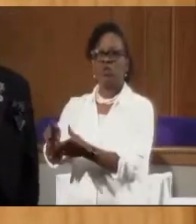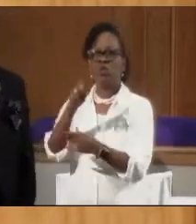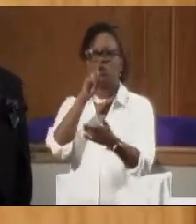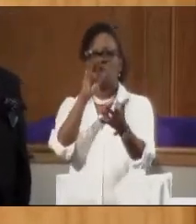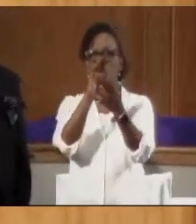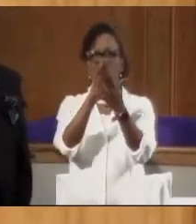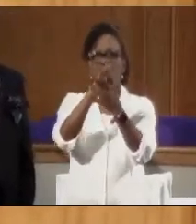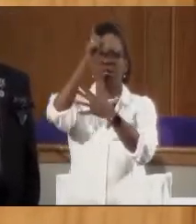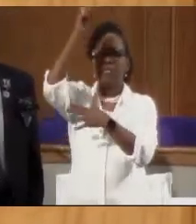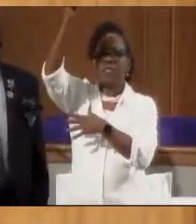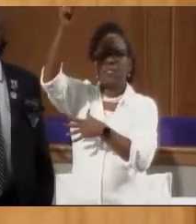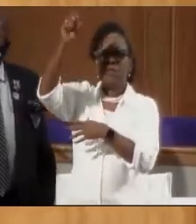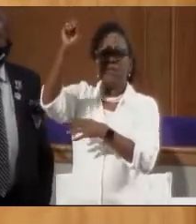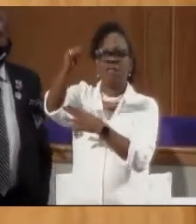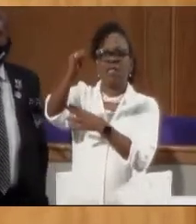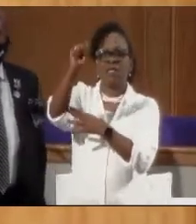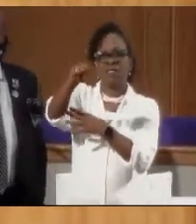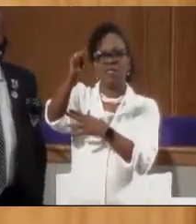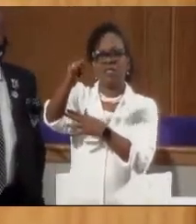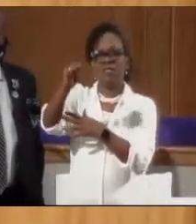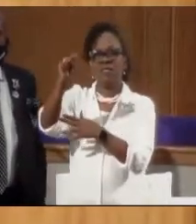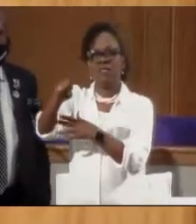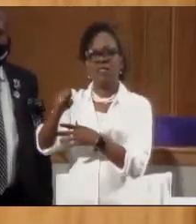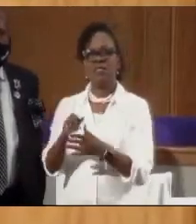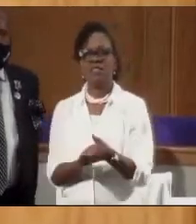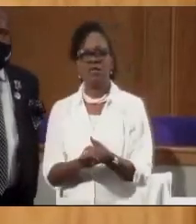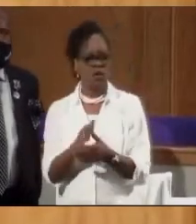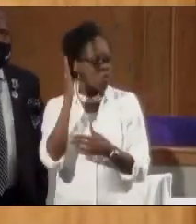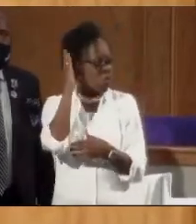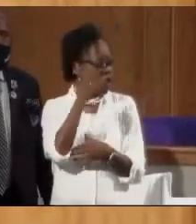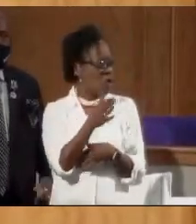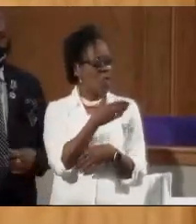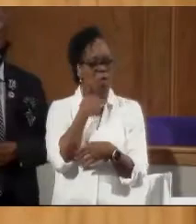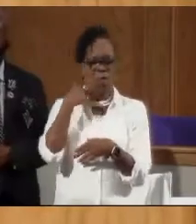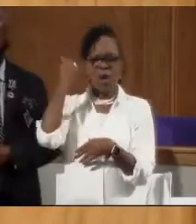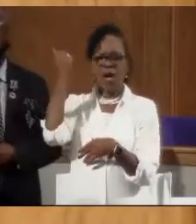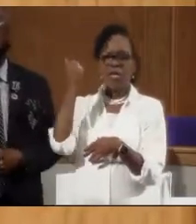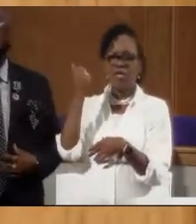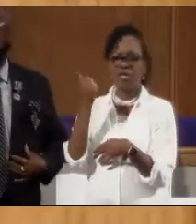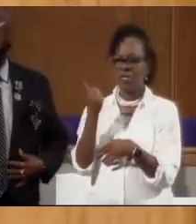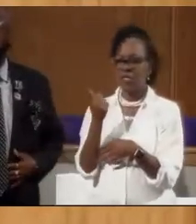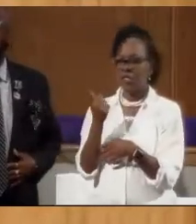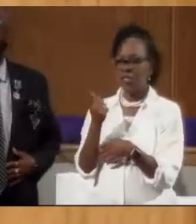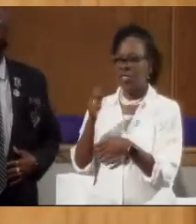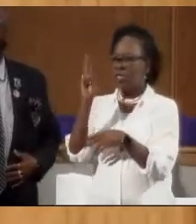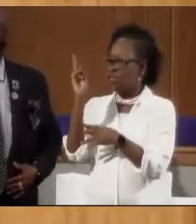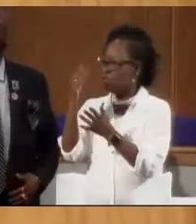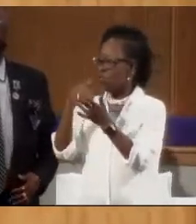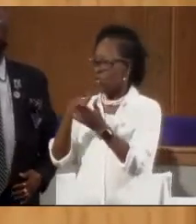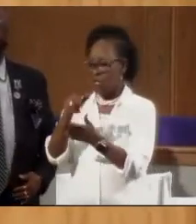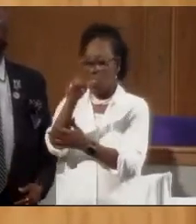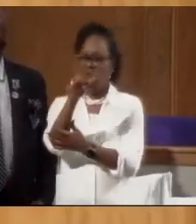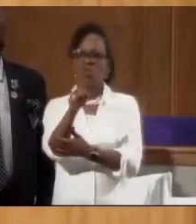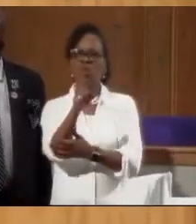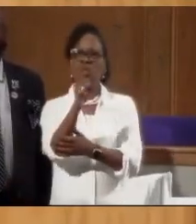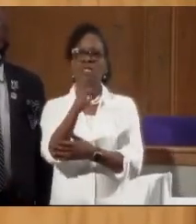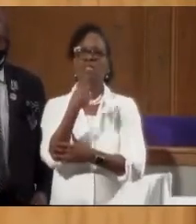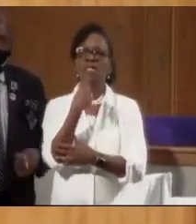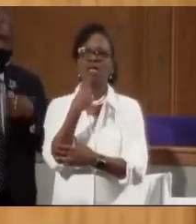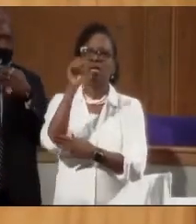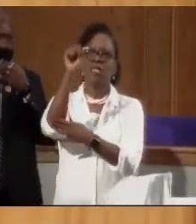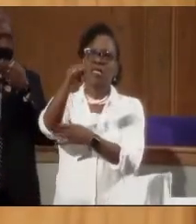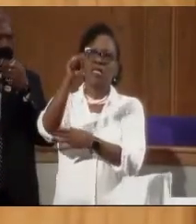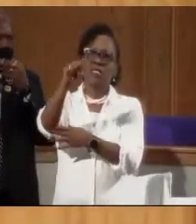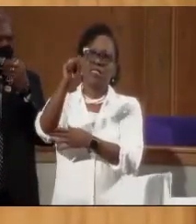2022. Yes. It's gonna be better than 21. Say